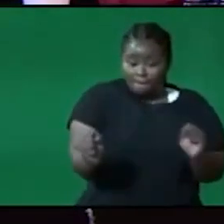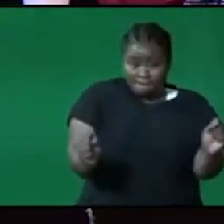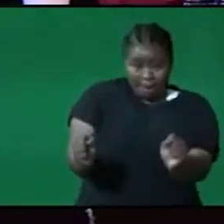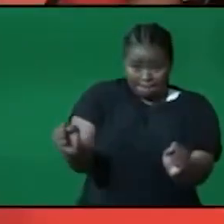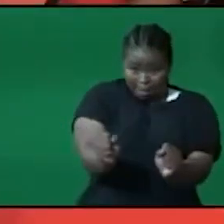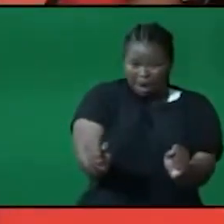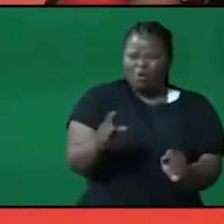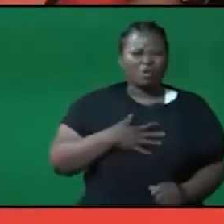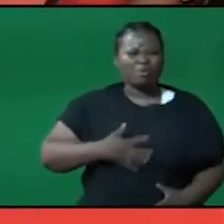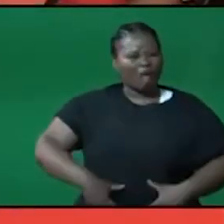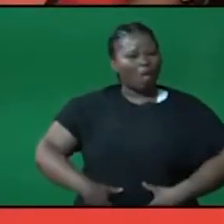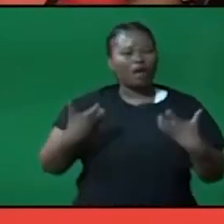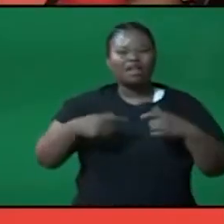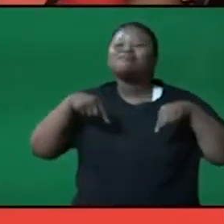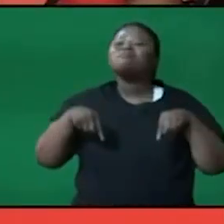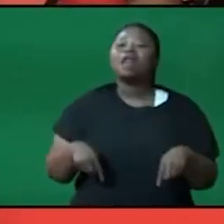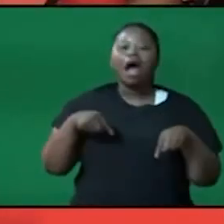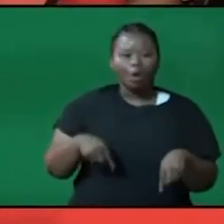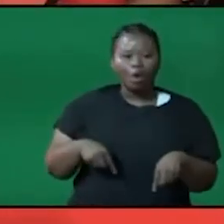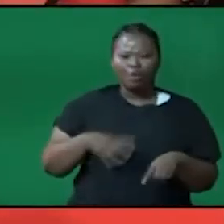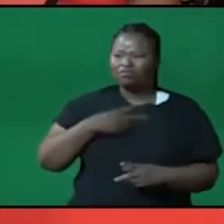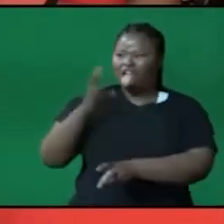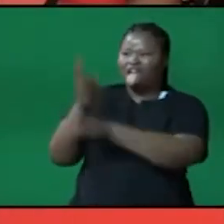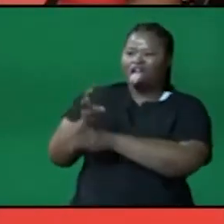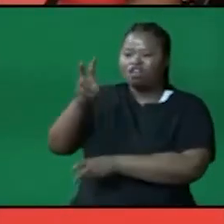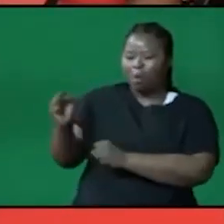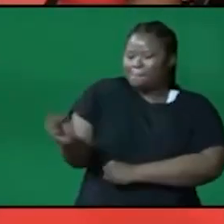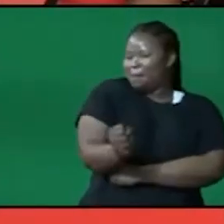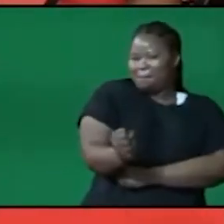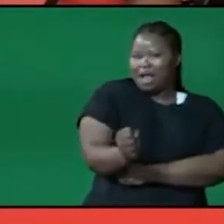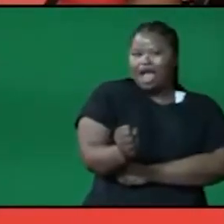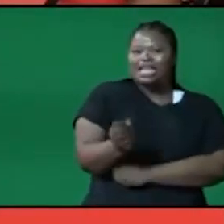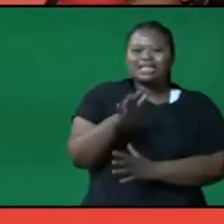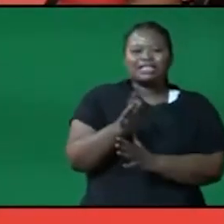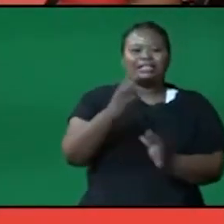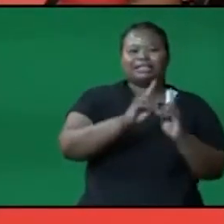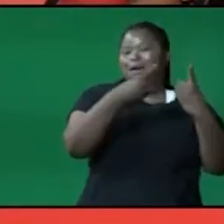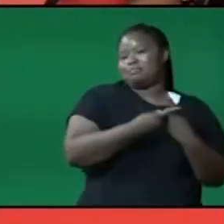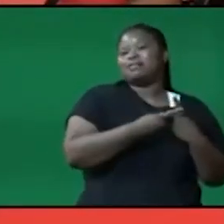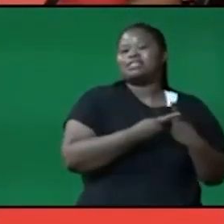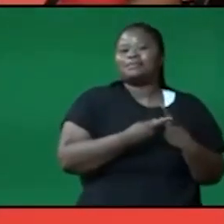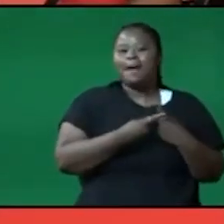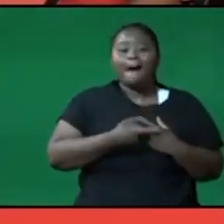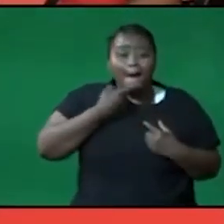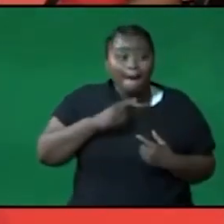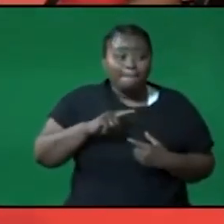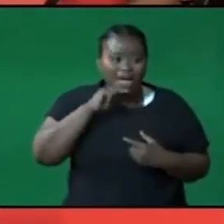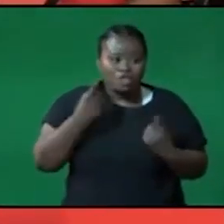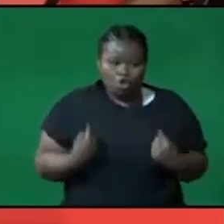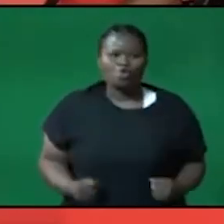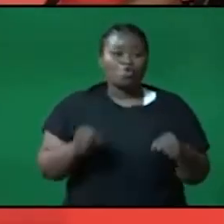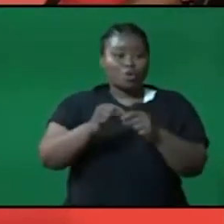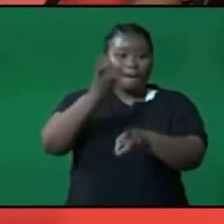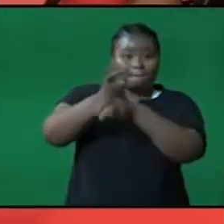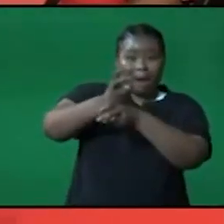to be angry with us now when we deny to deploy you in a particular department. But because we denied you